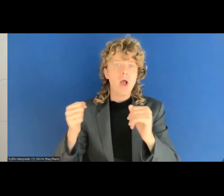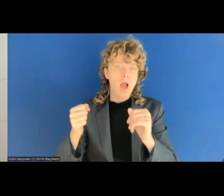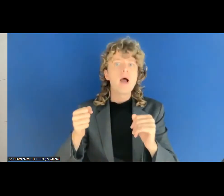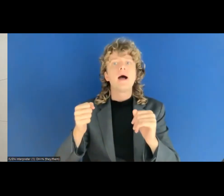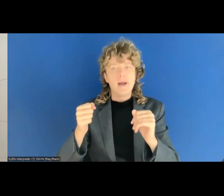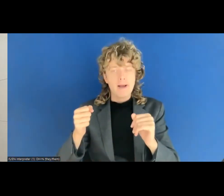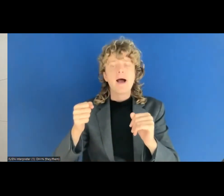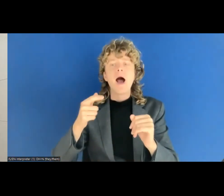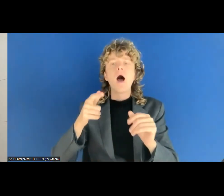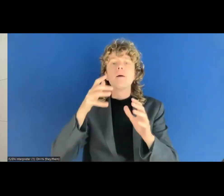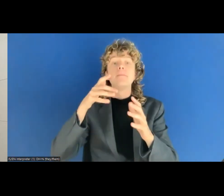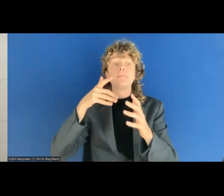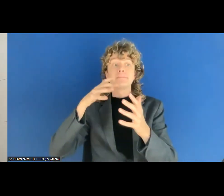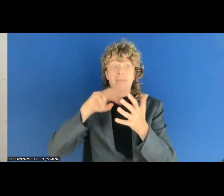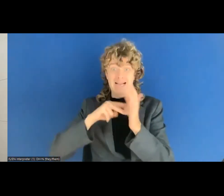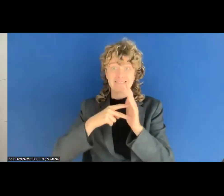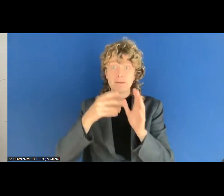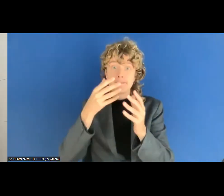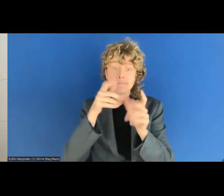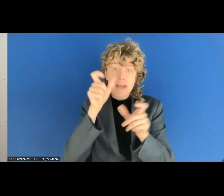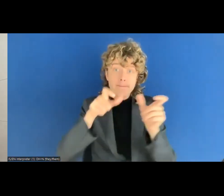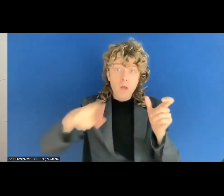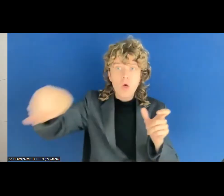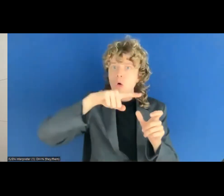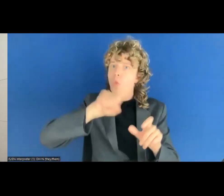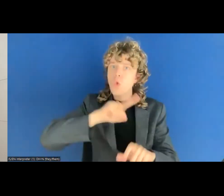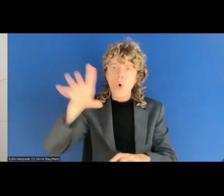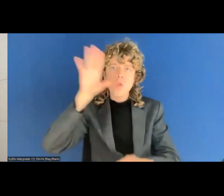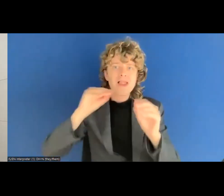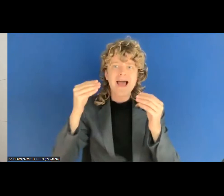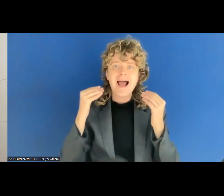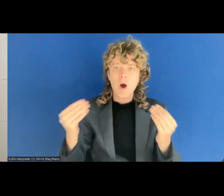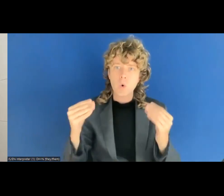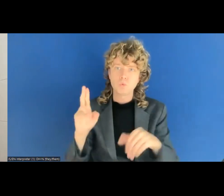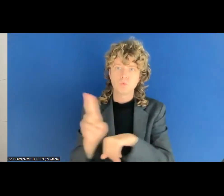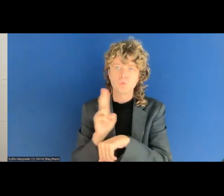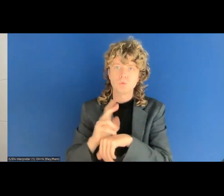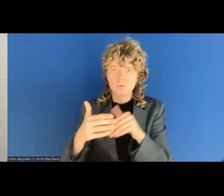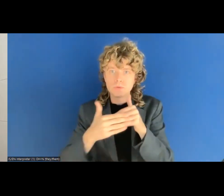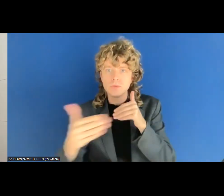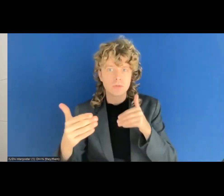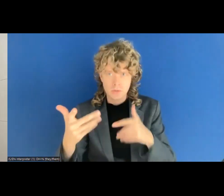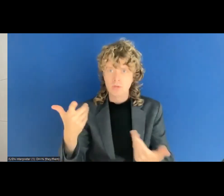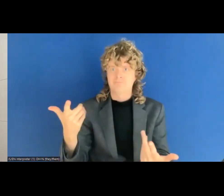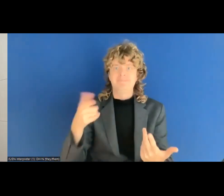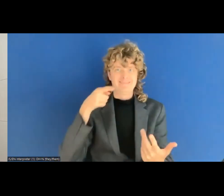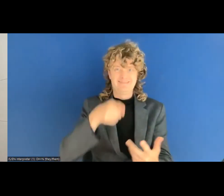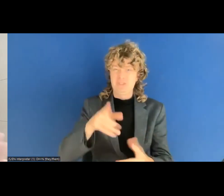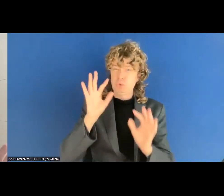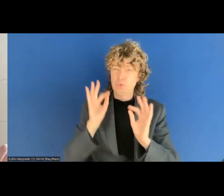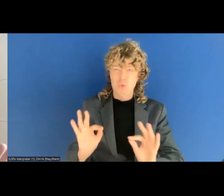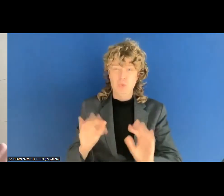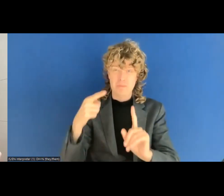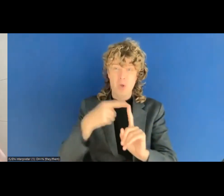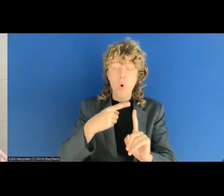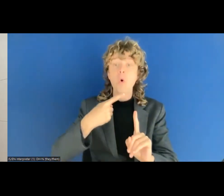think that's a good point, which, well, I kind of like the EN 301-549. I think that the Annex B, the super